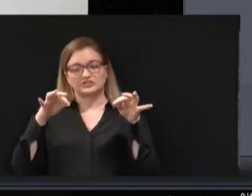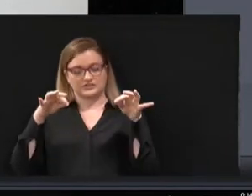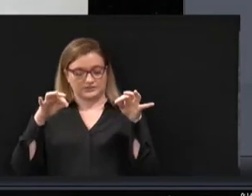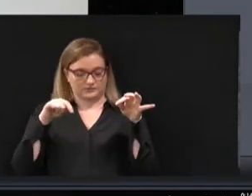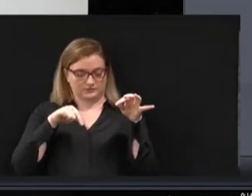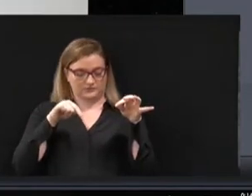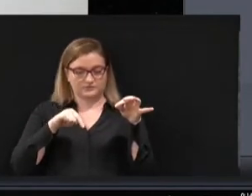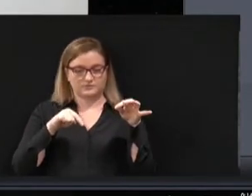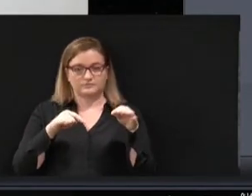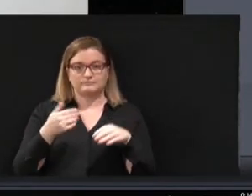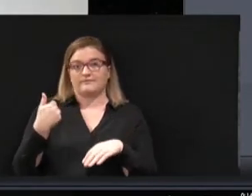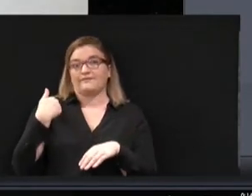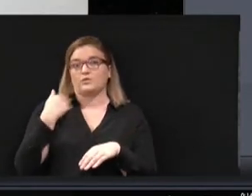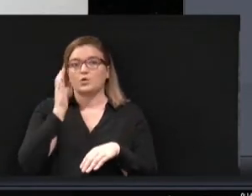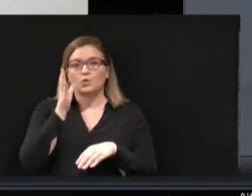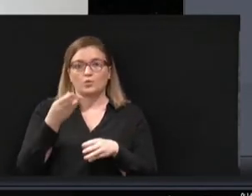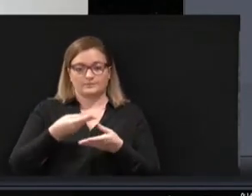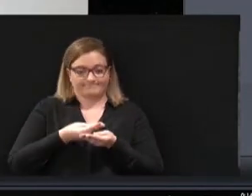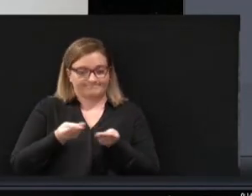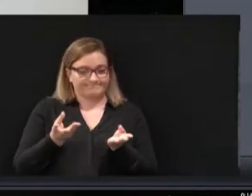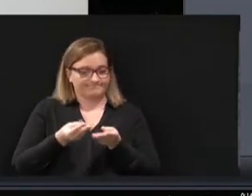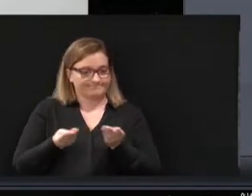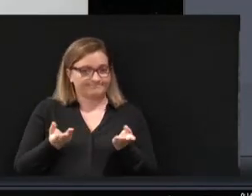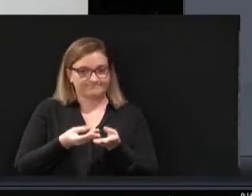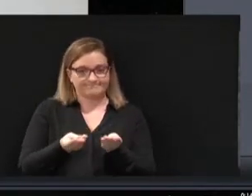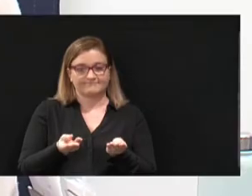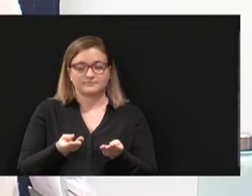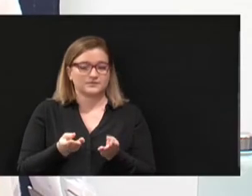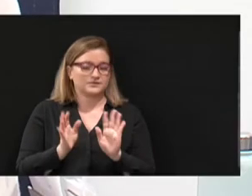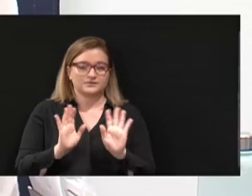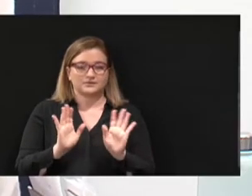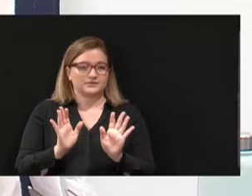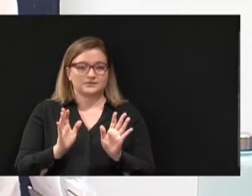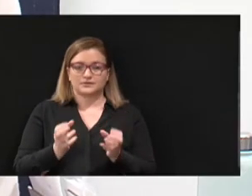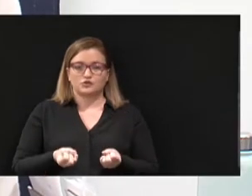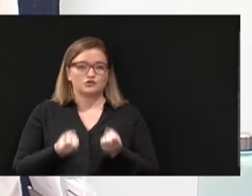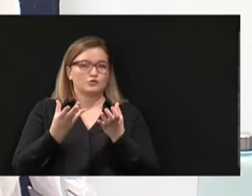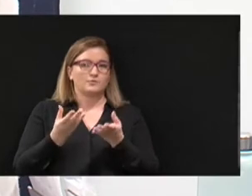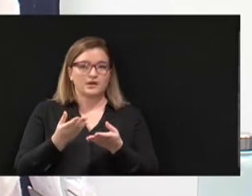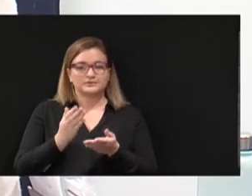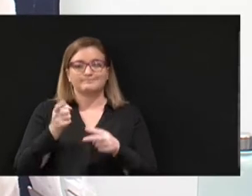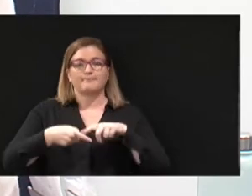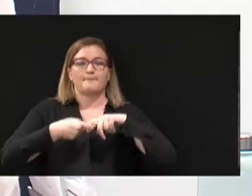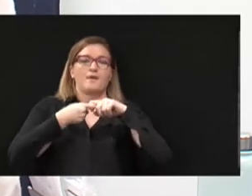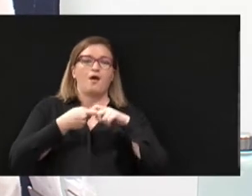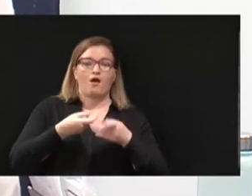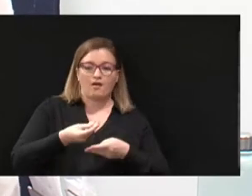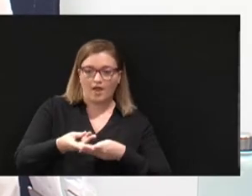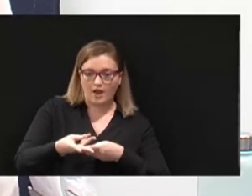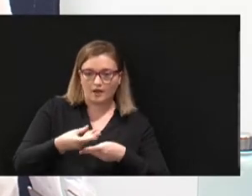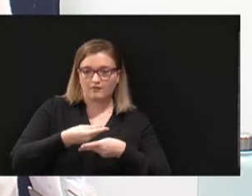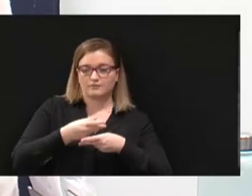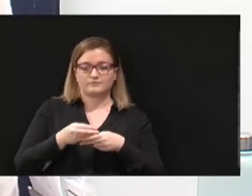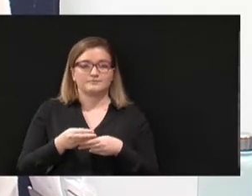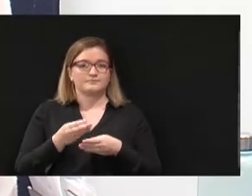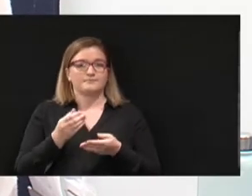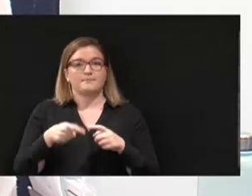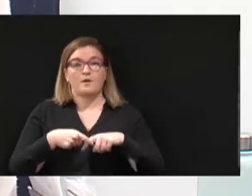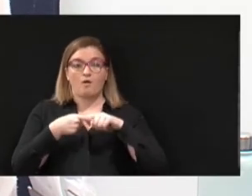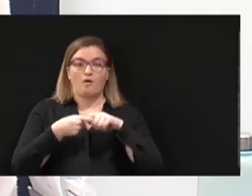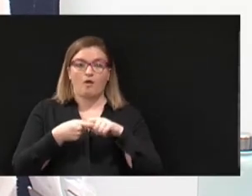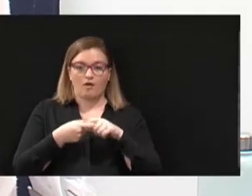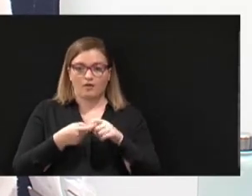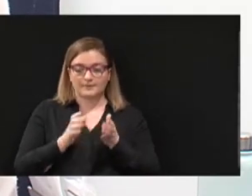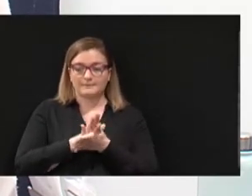these extra documents, and it just got to be way too much to hand out all of these things. And then with all the